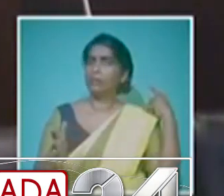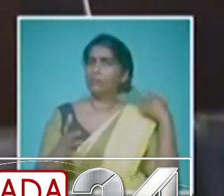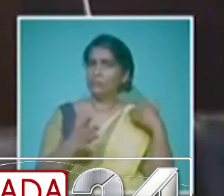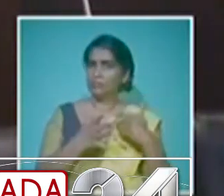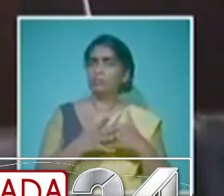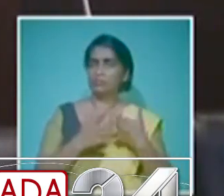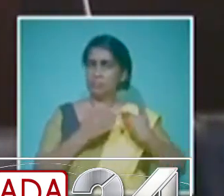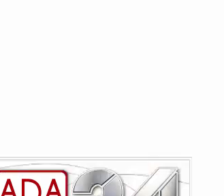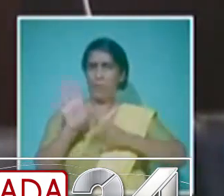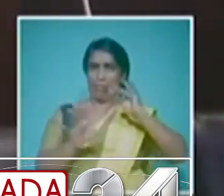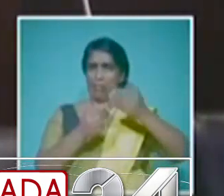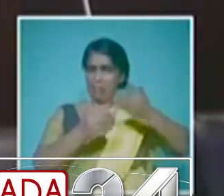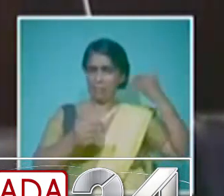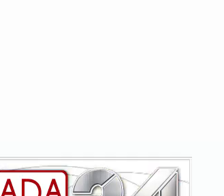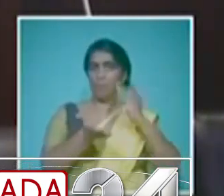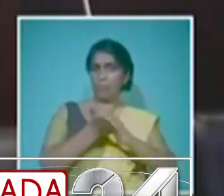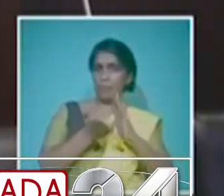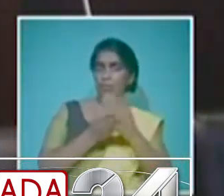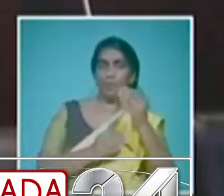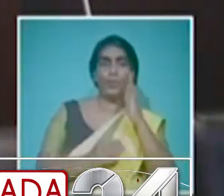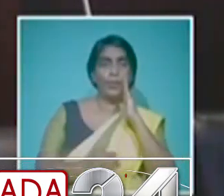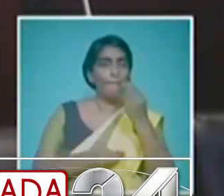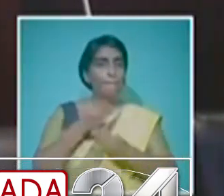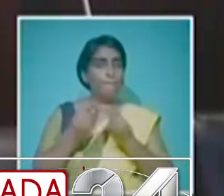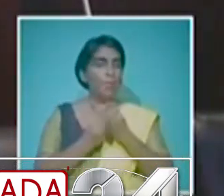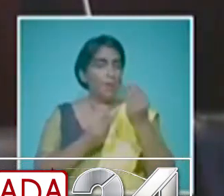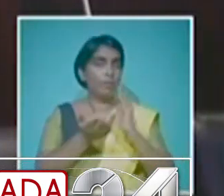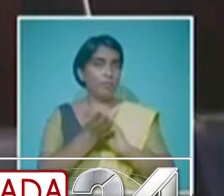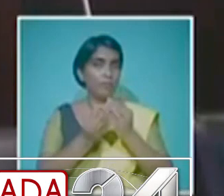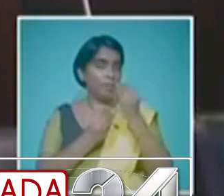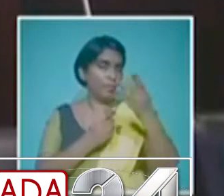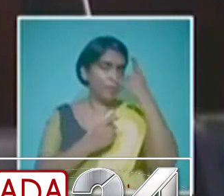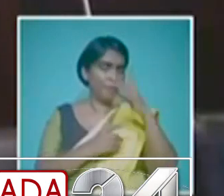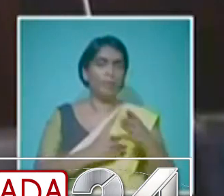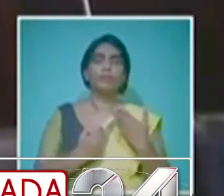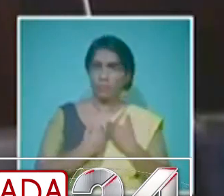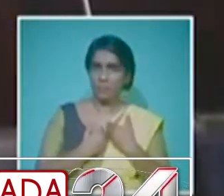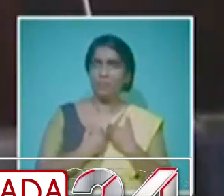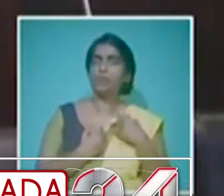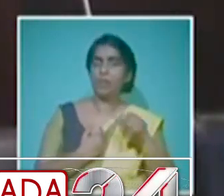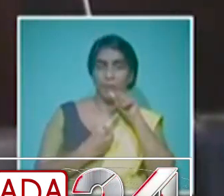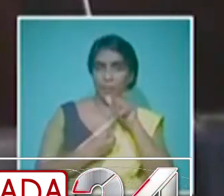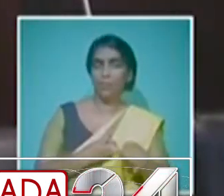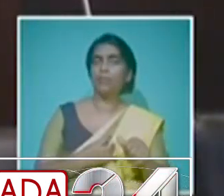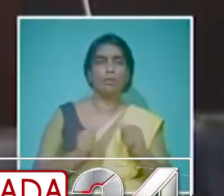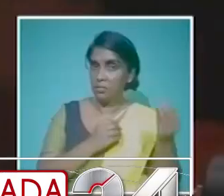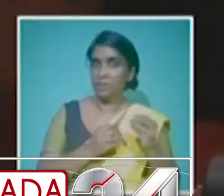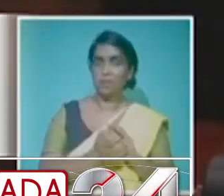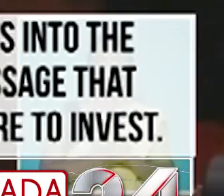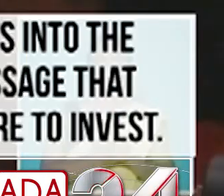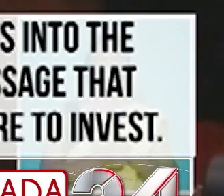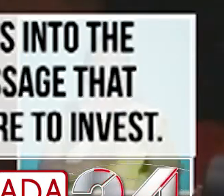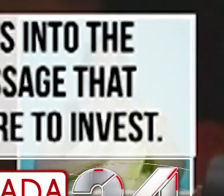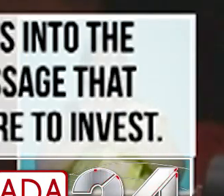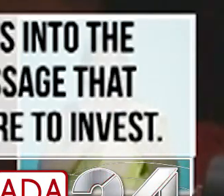incentives to foreign investment, it looks like it has not really worked out. It has really failed in terms of government revenue.